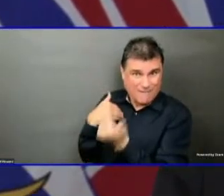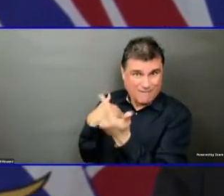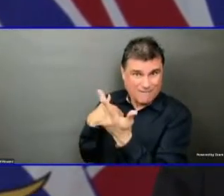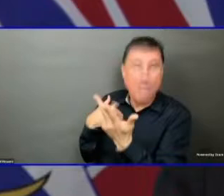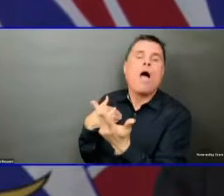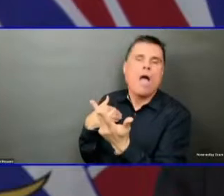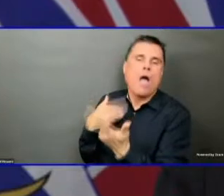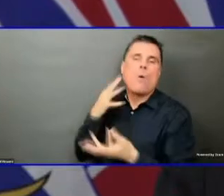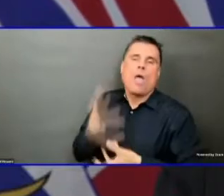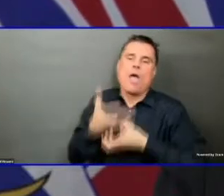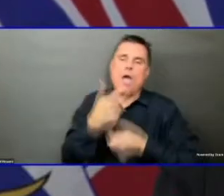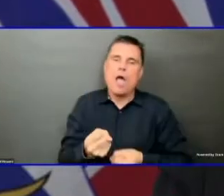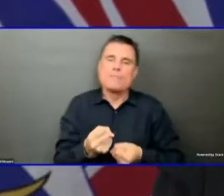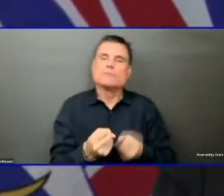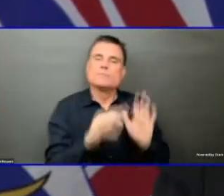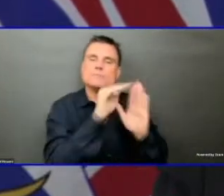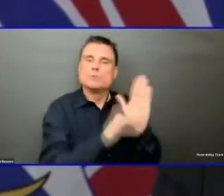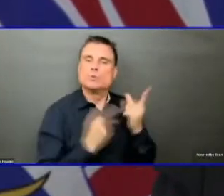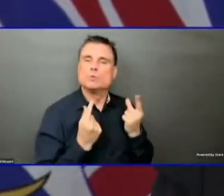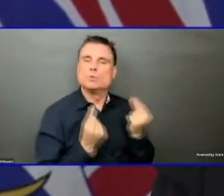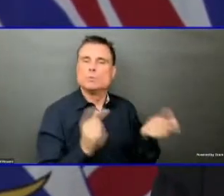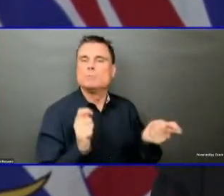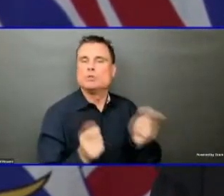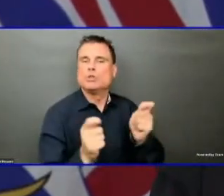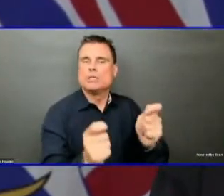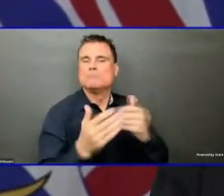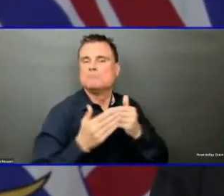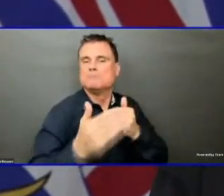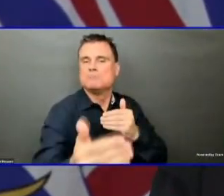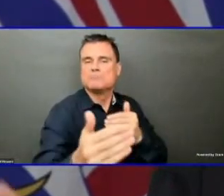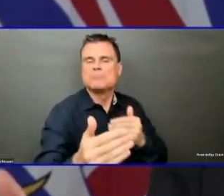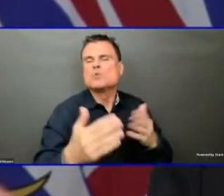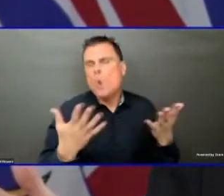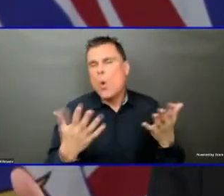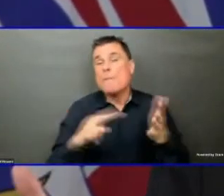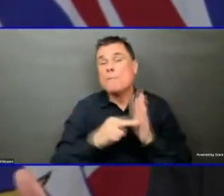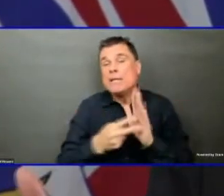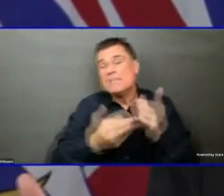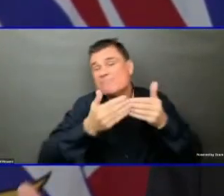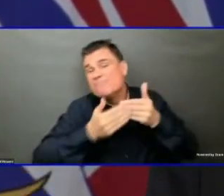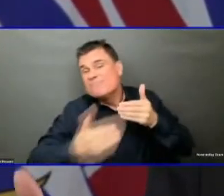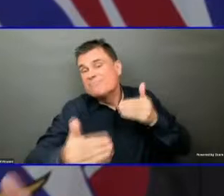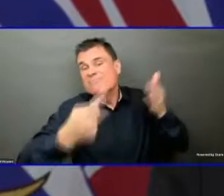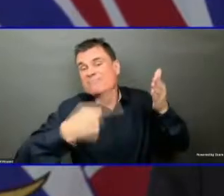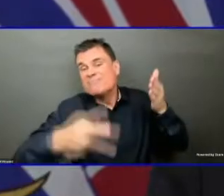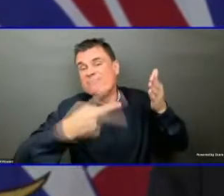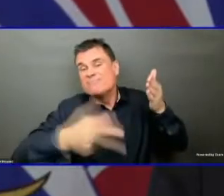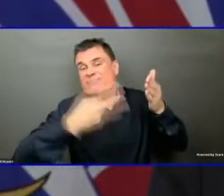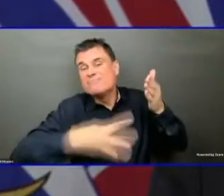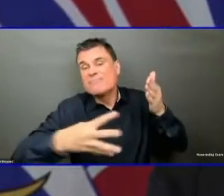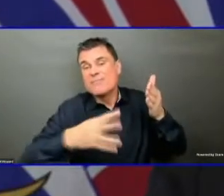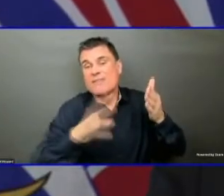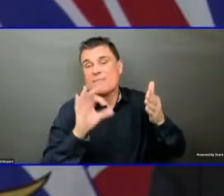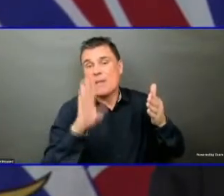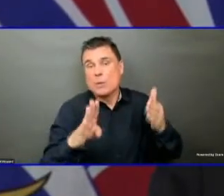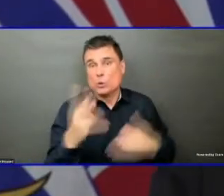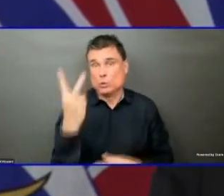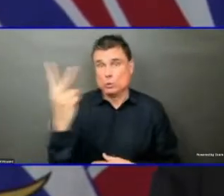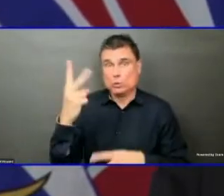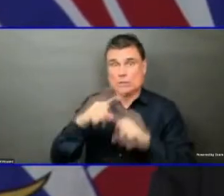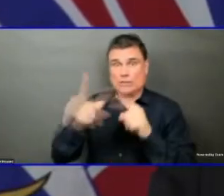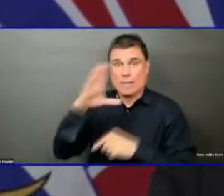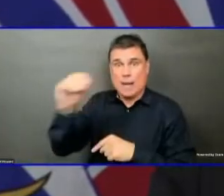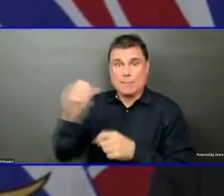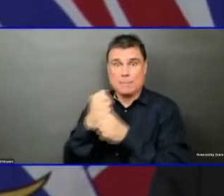the next few weeks, we should have additional vaccines available. So we're still in that limbo period waiting for those. So having